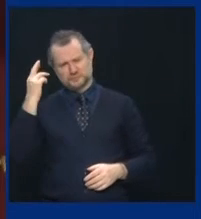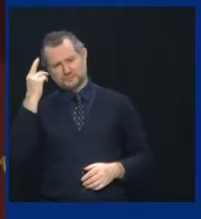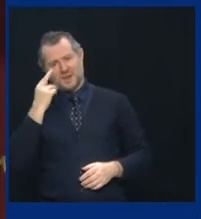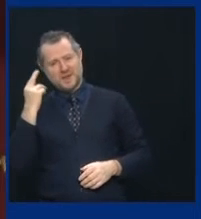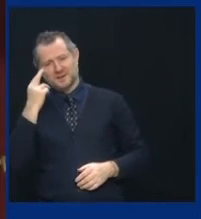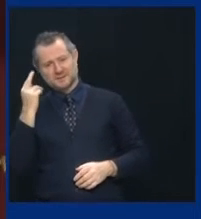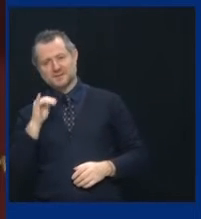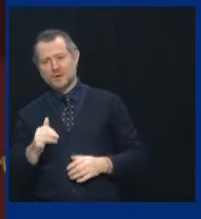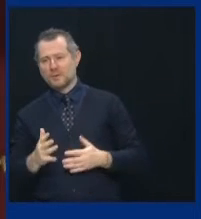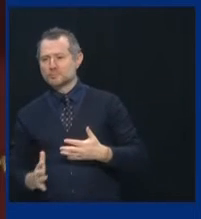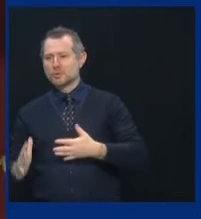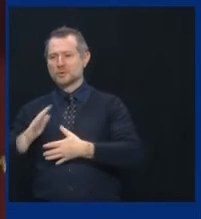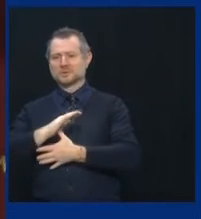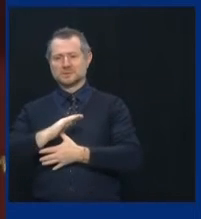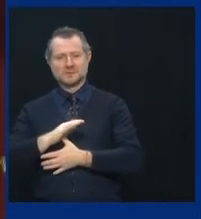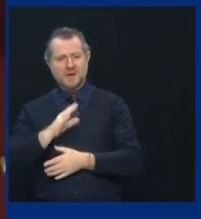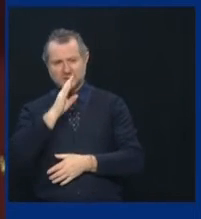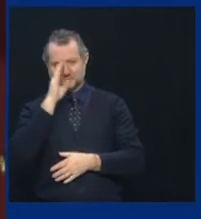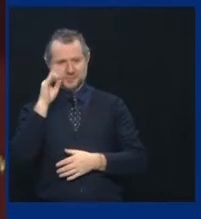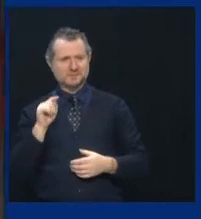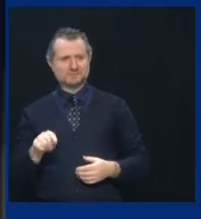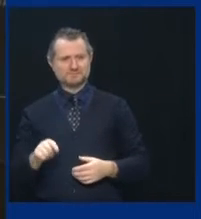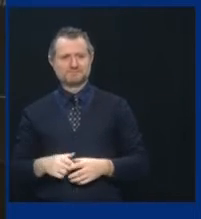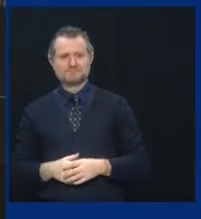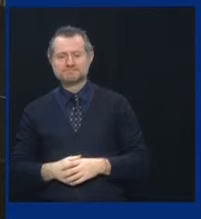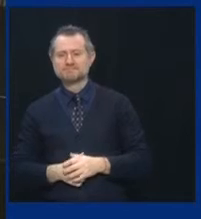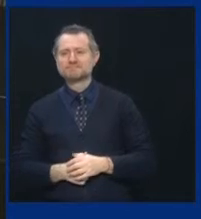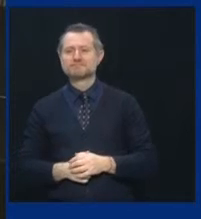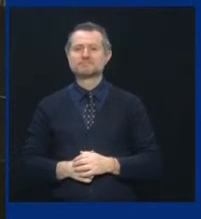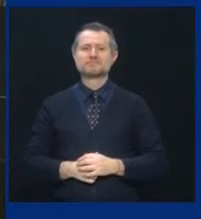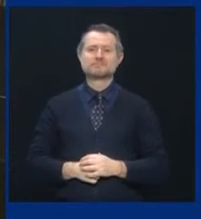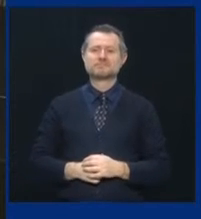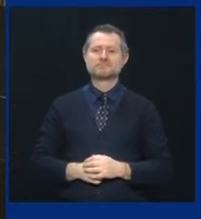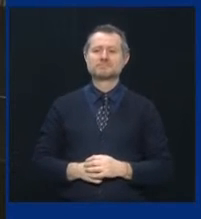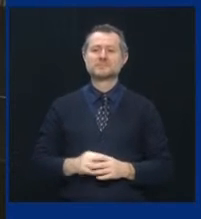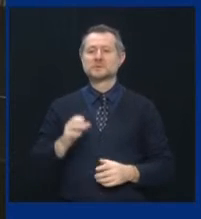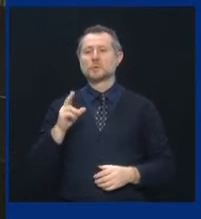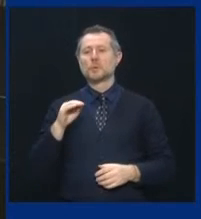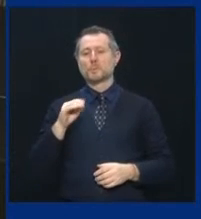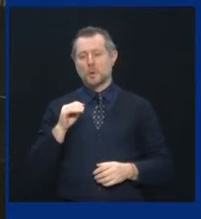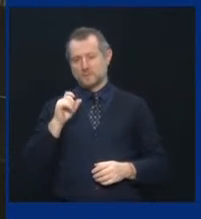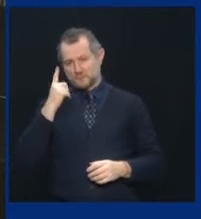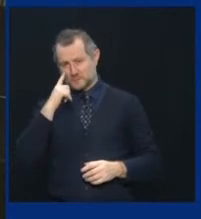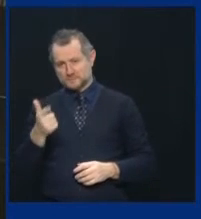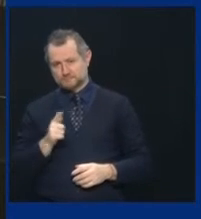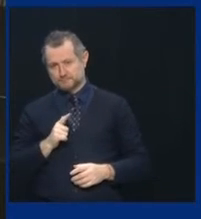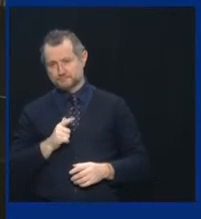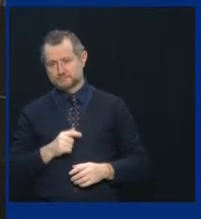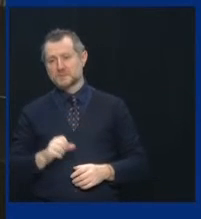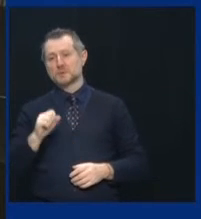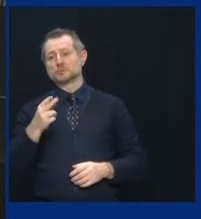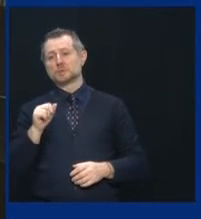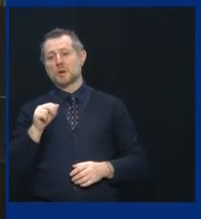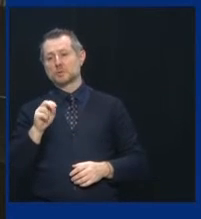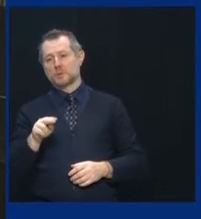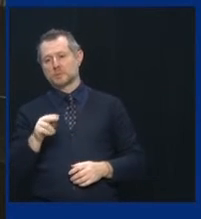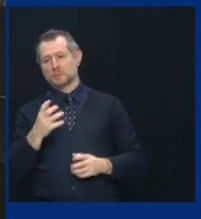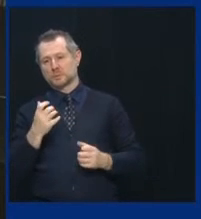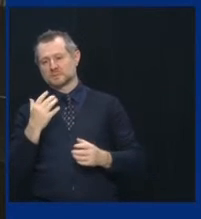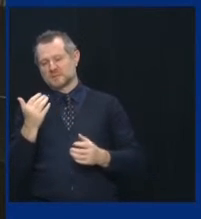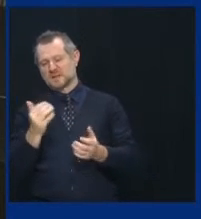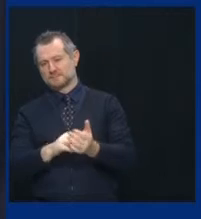priority in the hospital system all across the state. And Shannon, let me just double down on the constructive